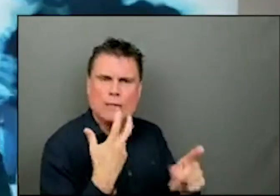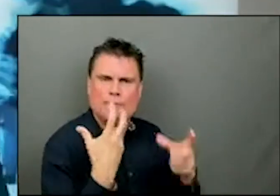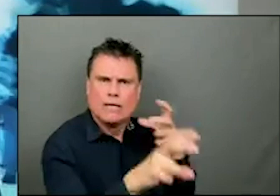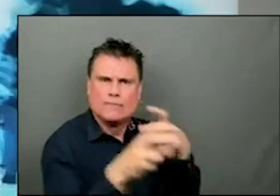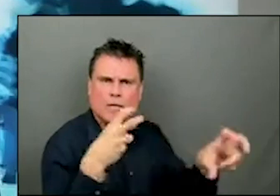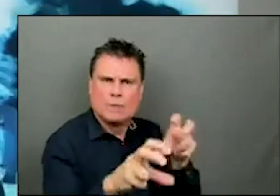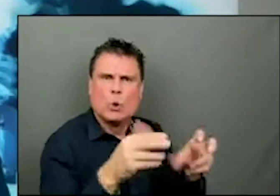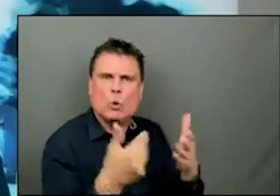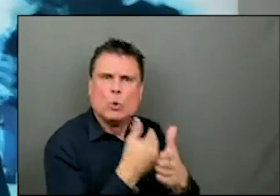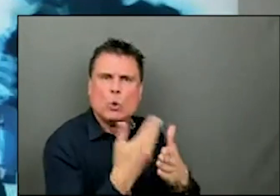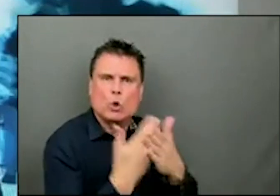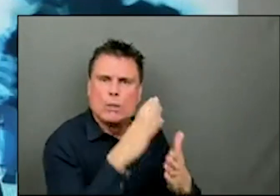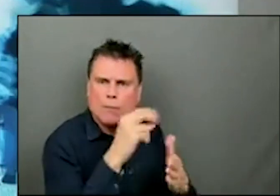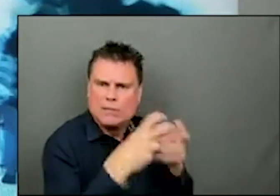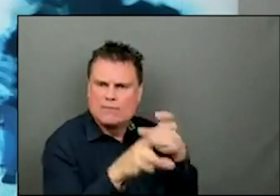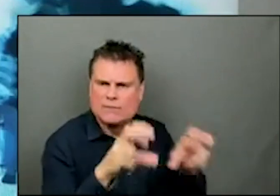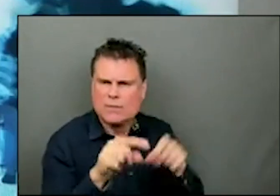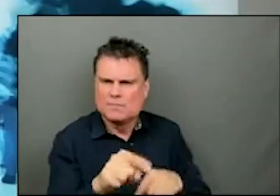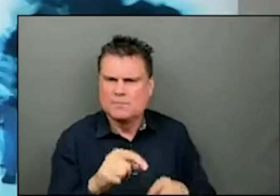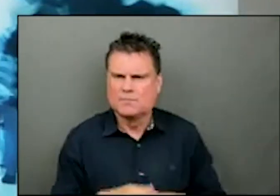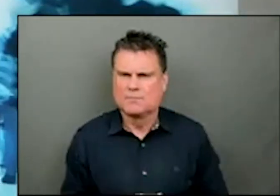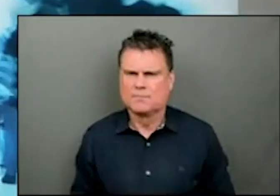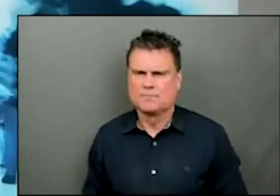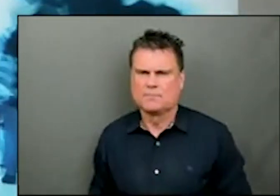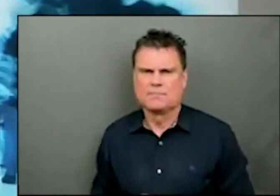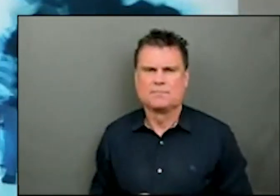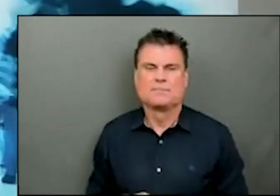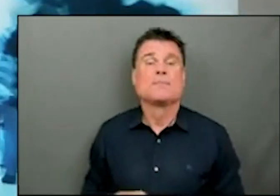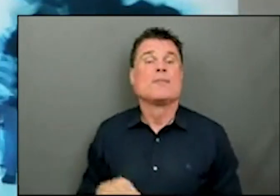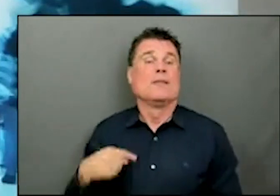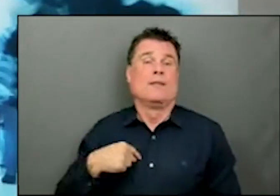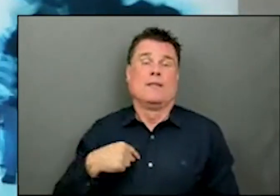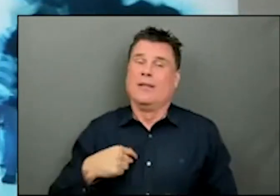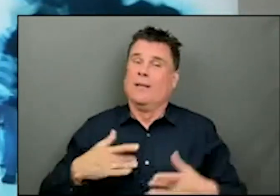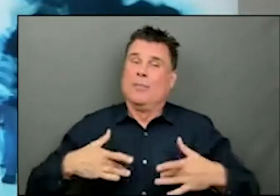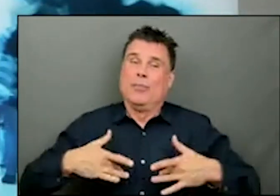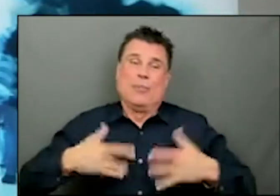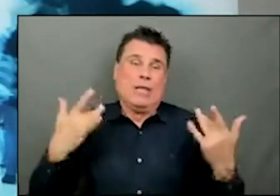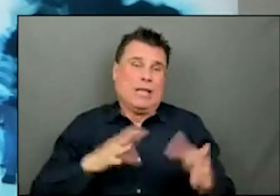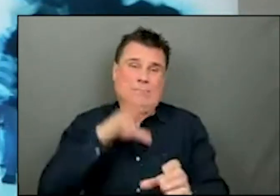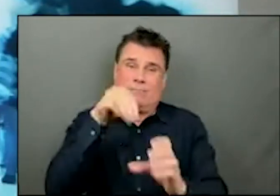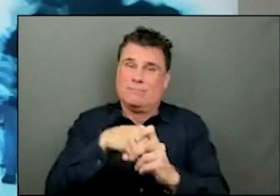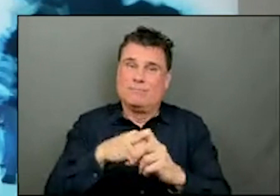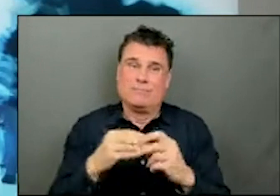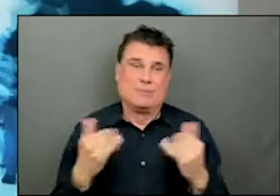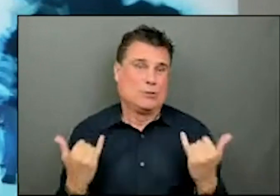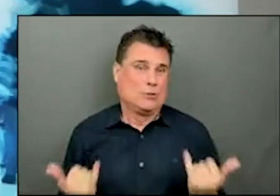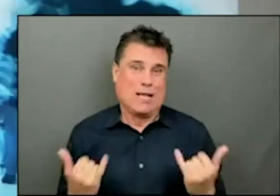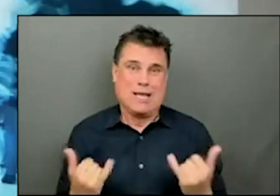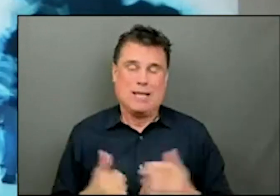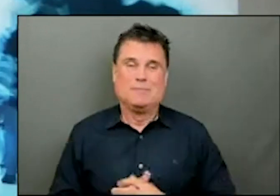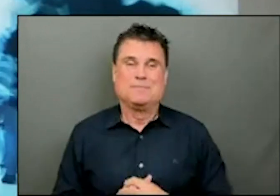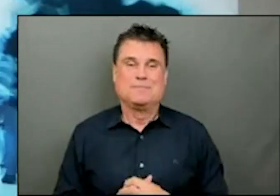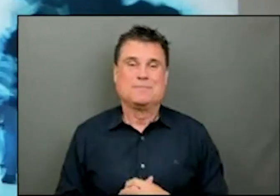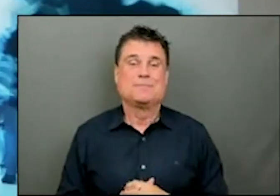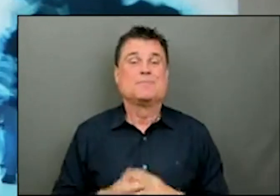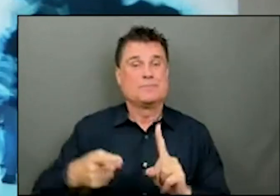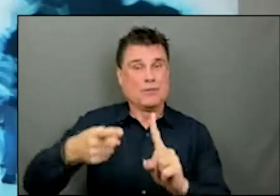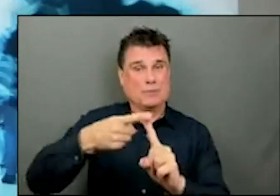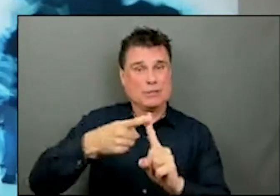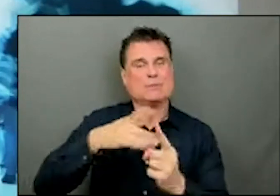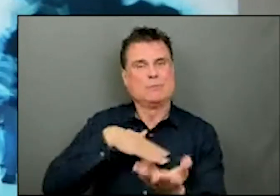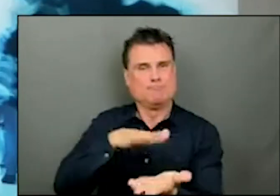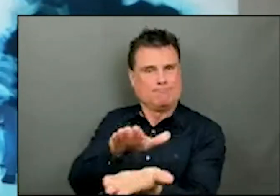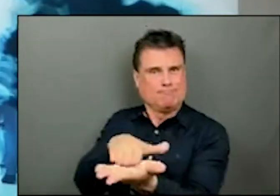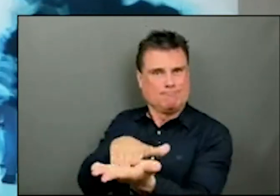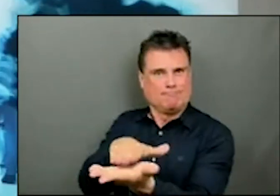Thank you very much. I'm so pleased to be here today to be part of this exciting announcement. Firstly, I'd like to applaud Premier Horgan, Minister